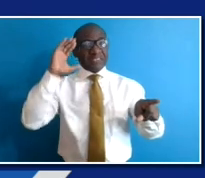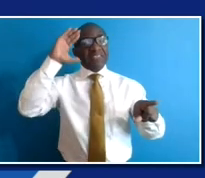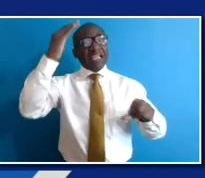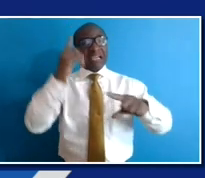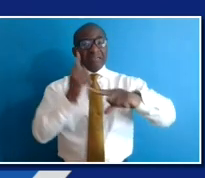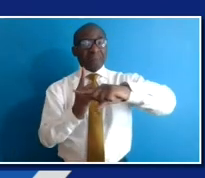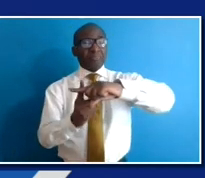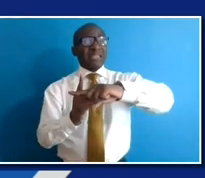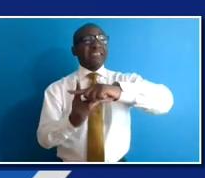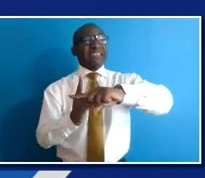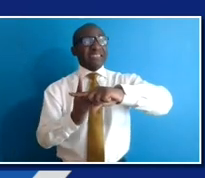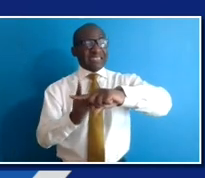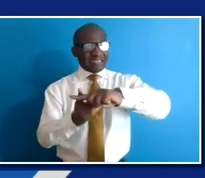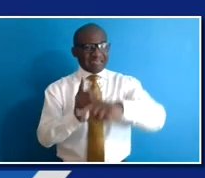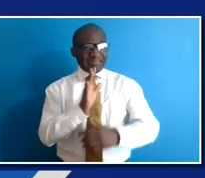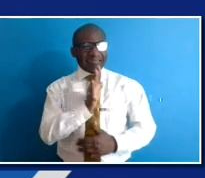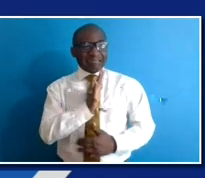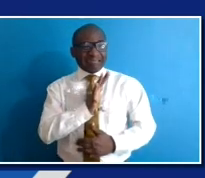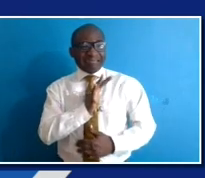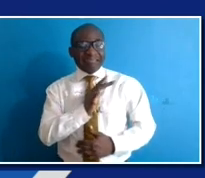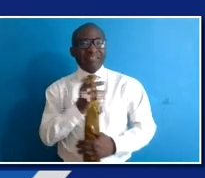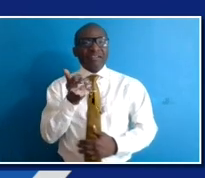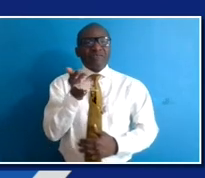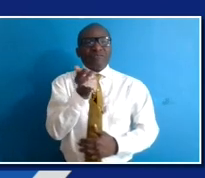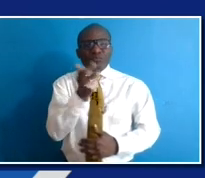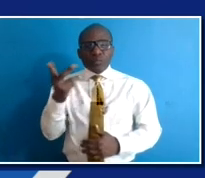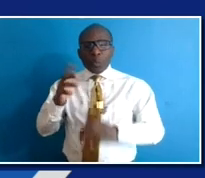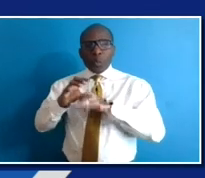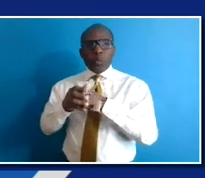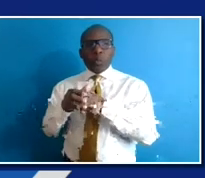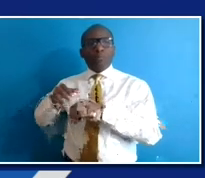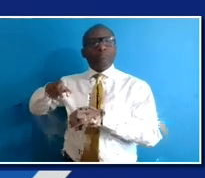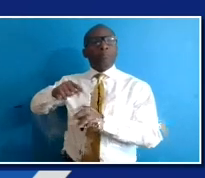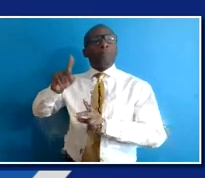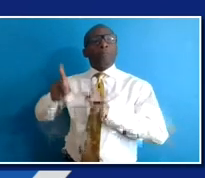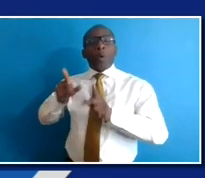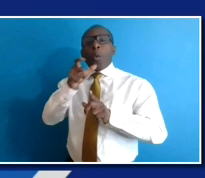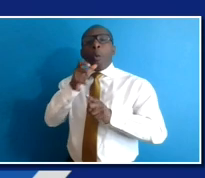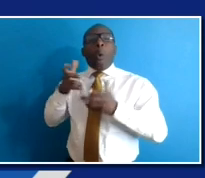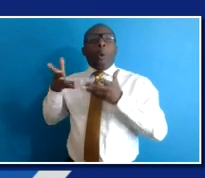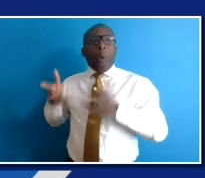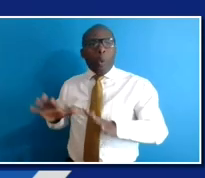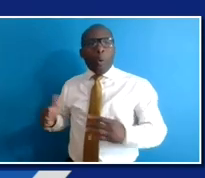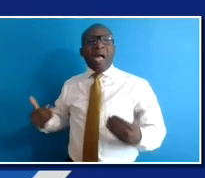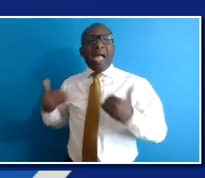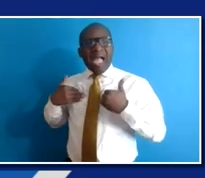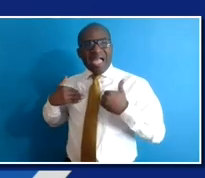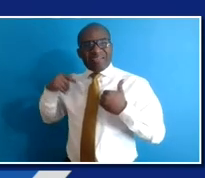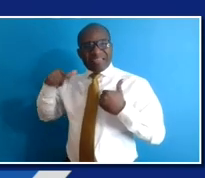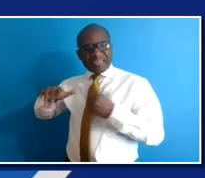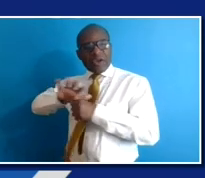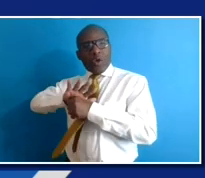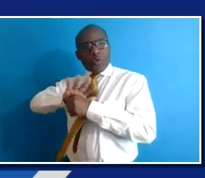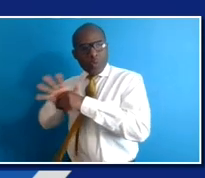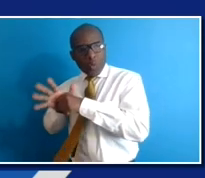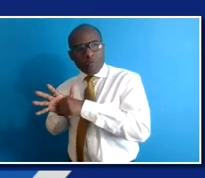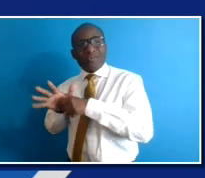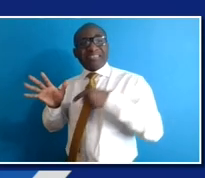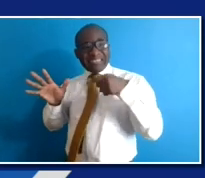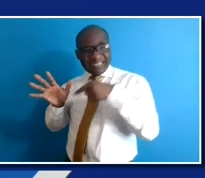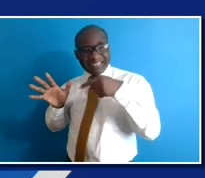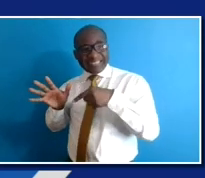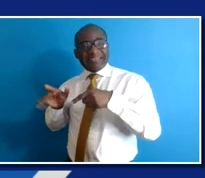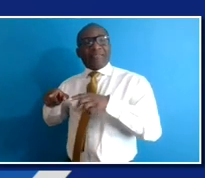is in the vicinity of 34,000, is that portion that tested positive out of the 216,000 tested. The vast majority of